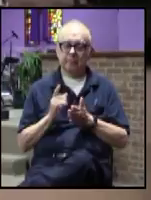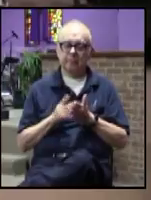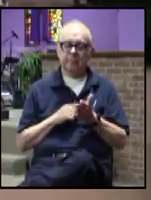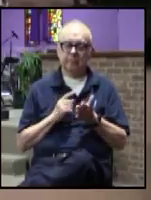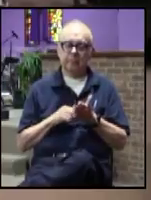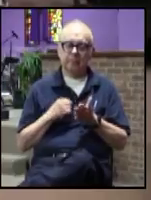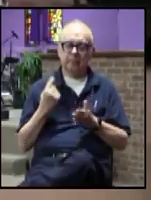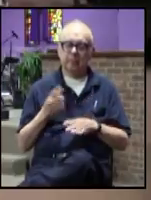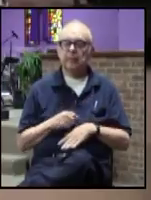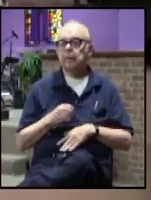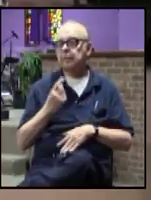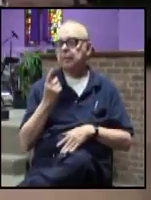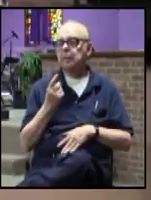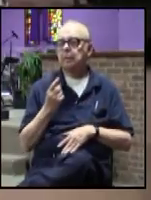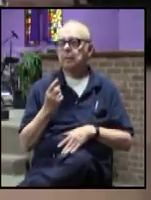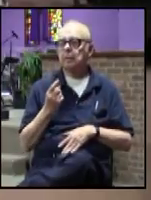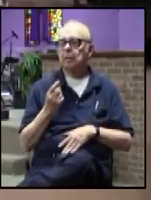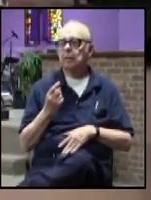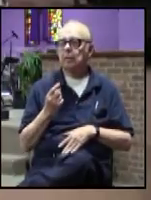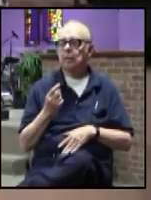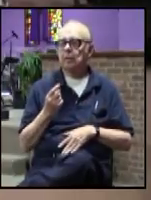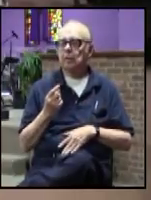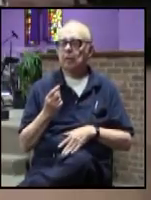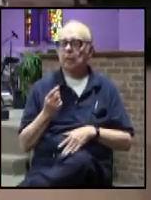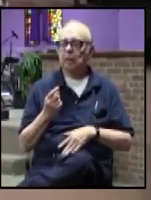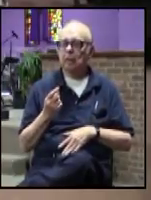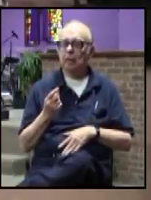that sometimes we need to understand